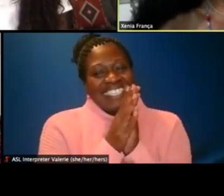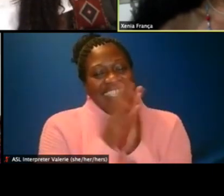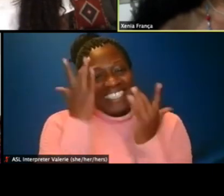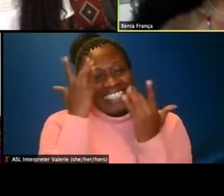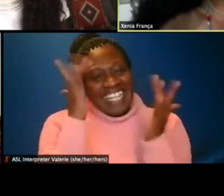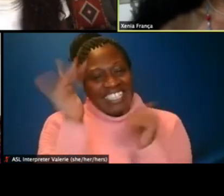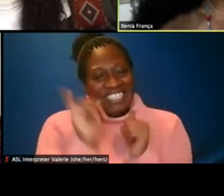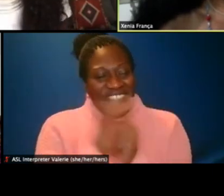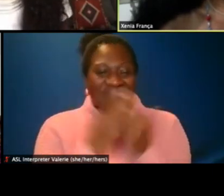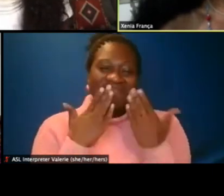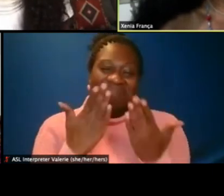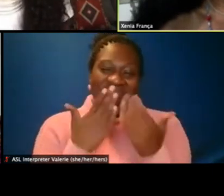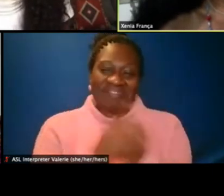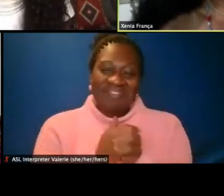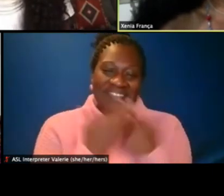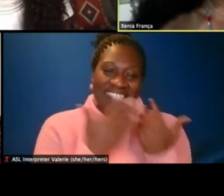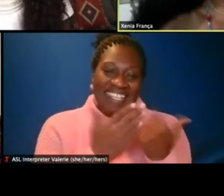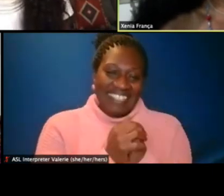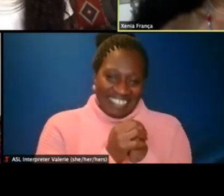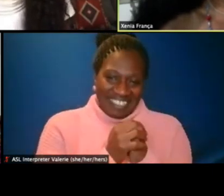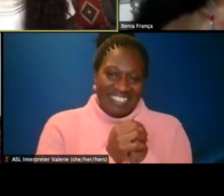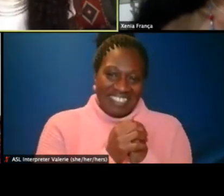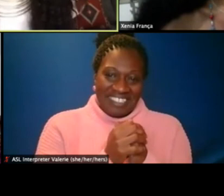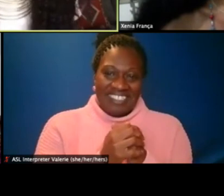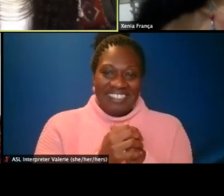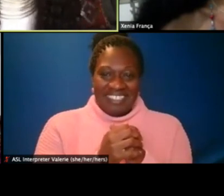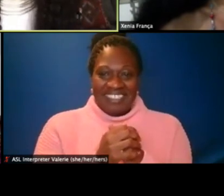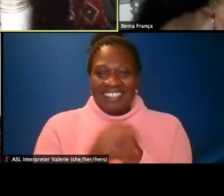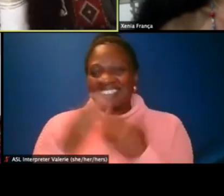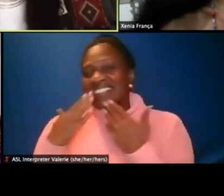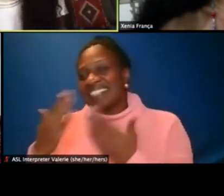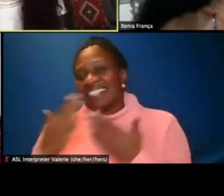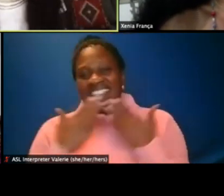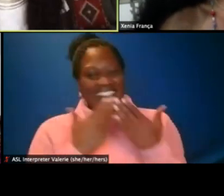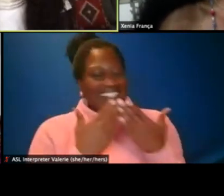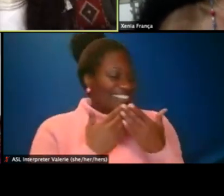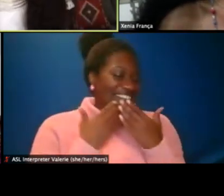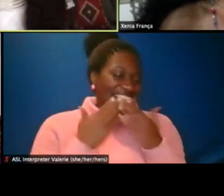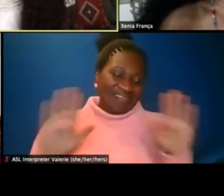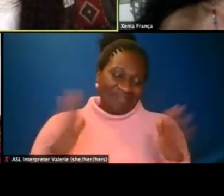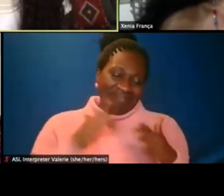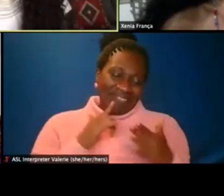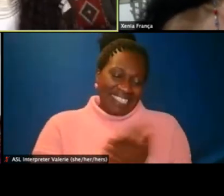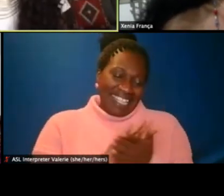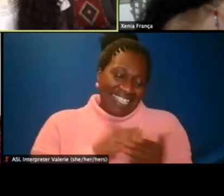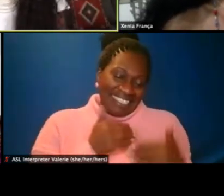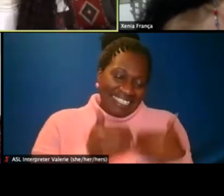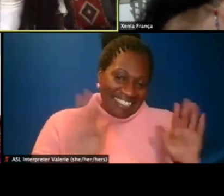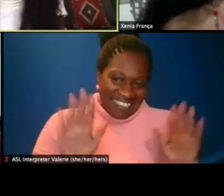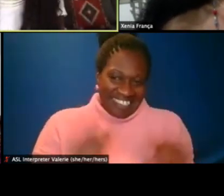intelligent. Thank you. Obrigada, thank you. De nada.